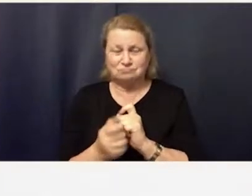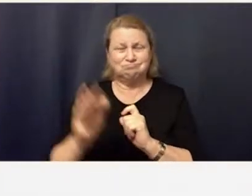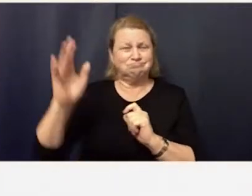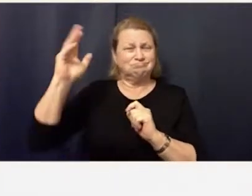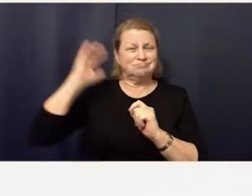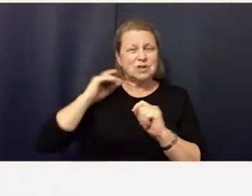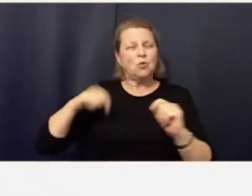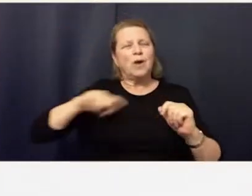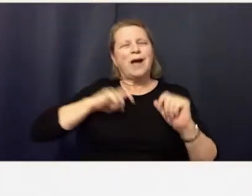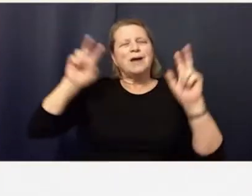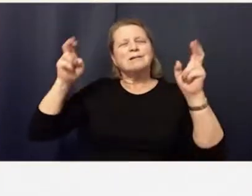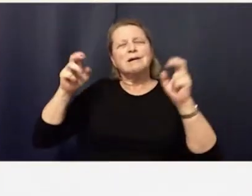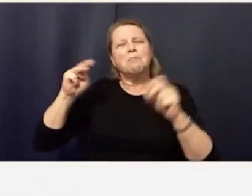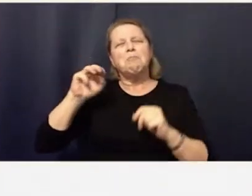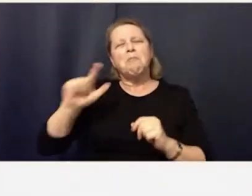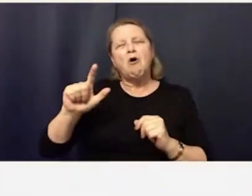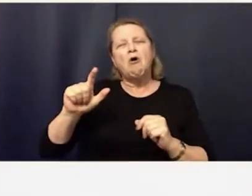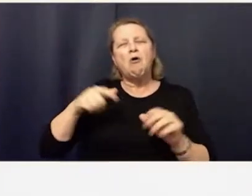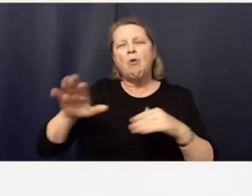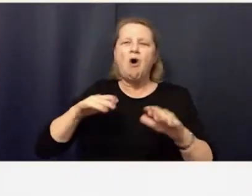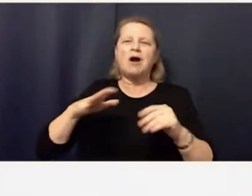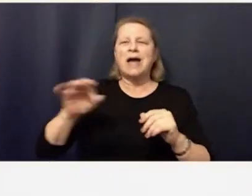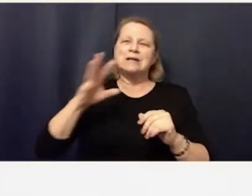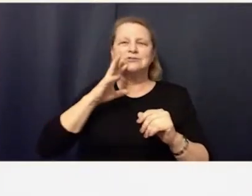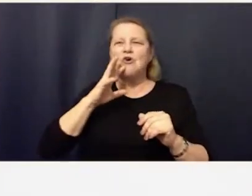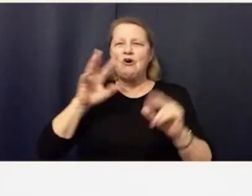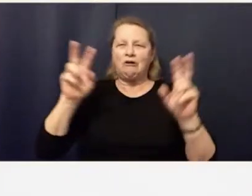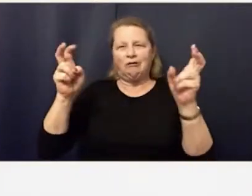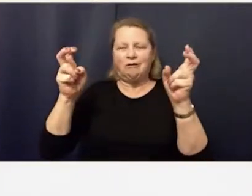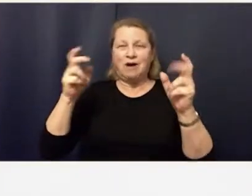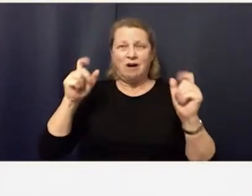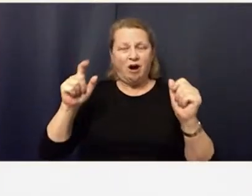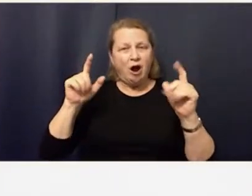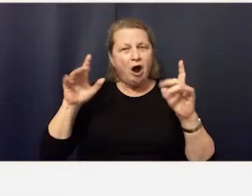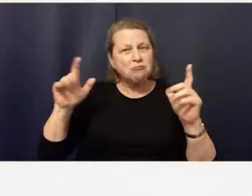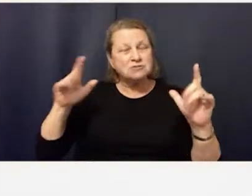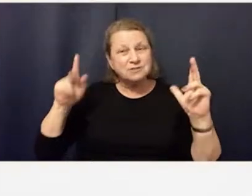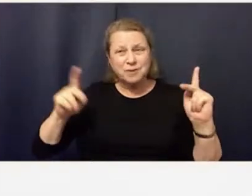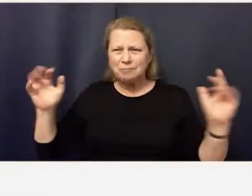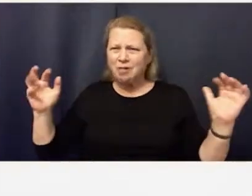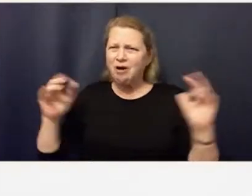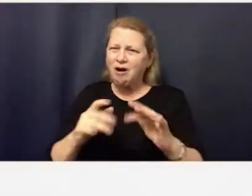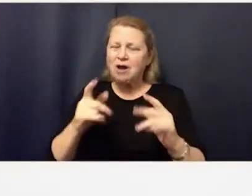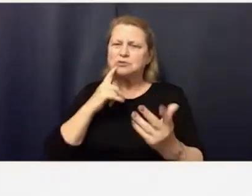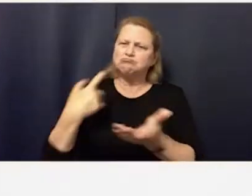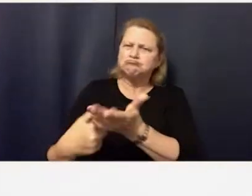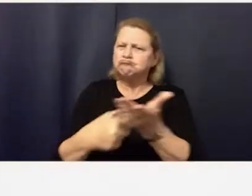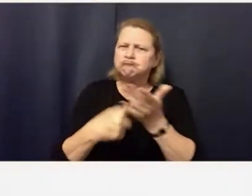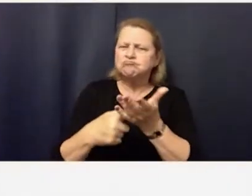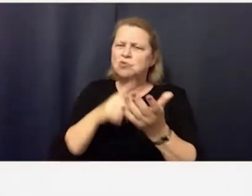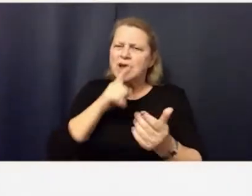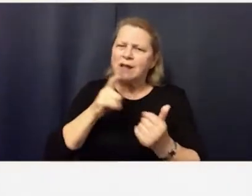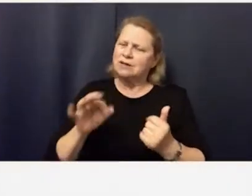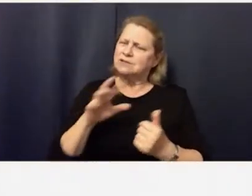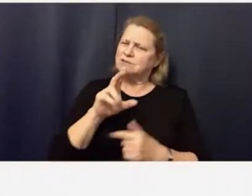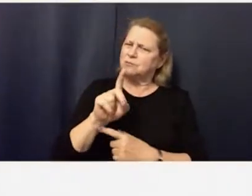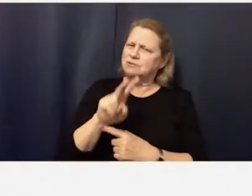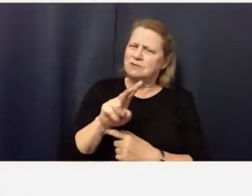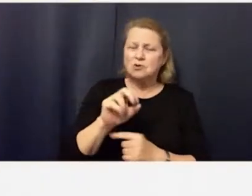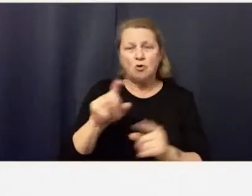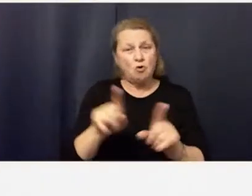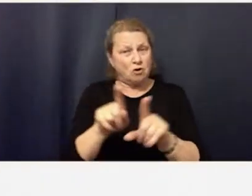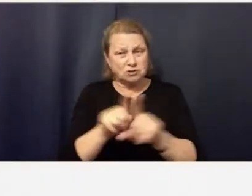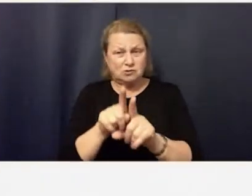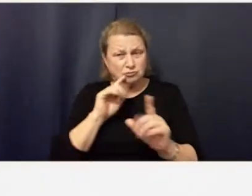mall walk and talks, where hundreds of people came together to discuss the realities of domestic violence and to raise some much